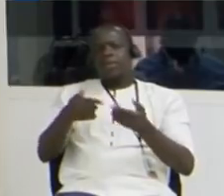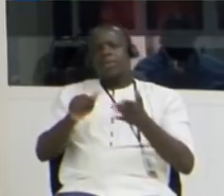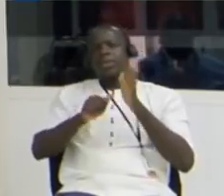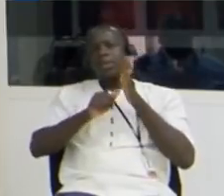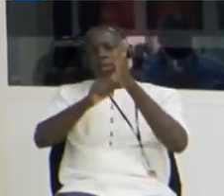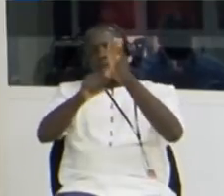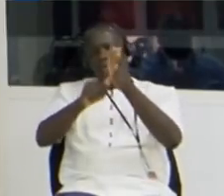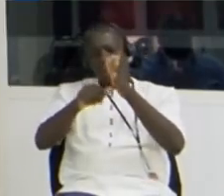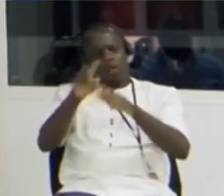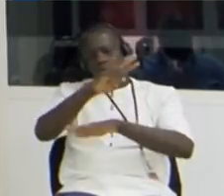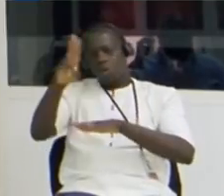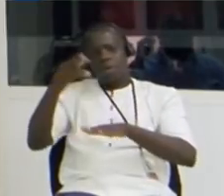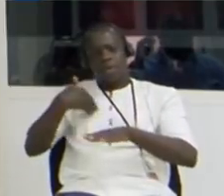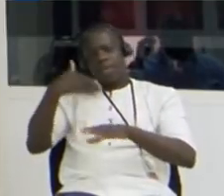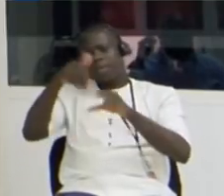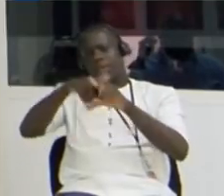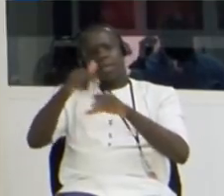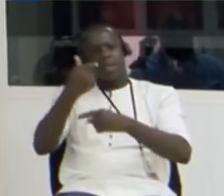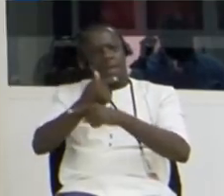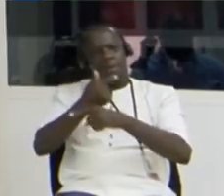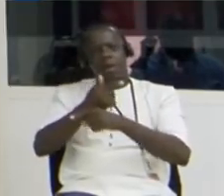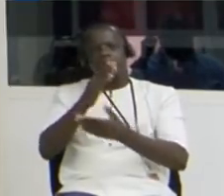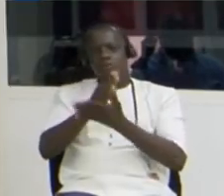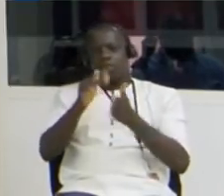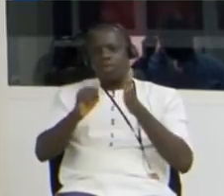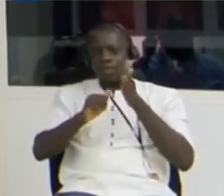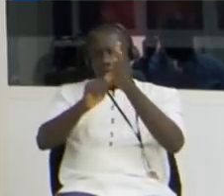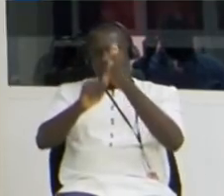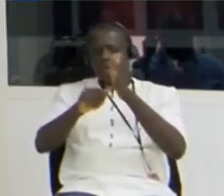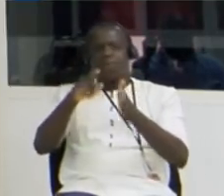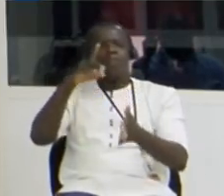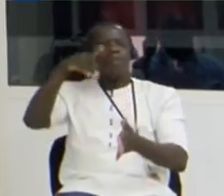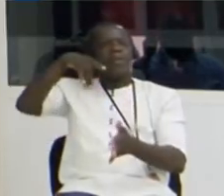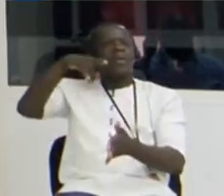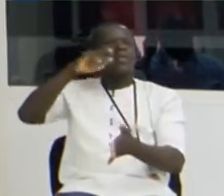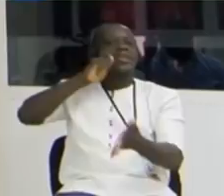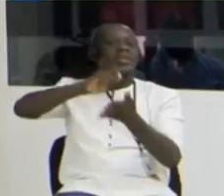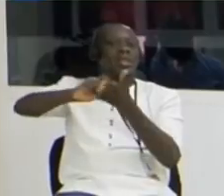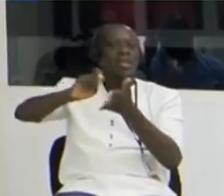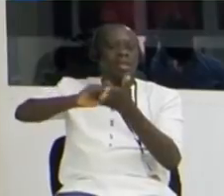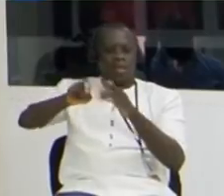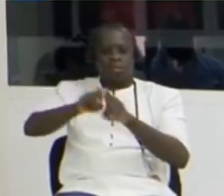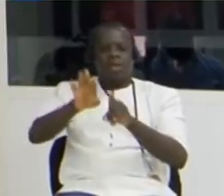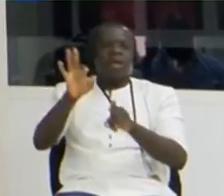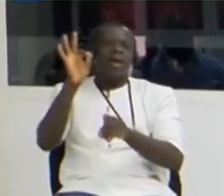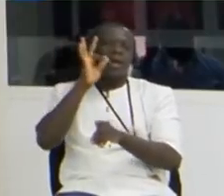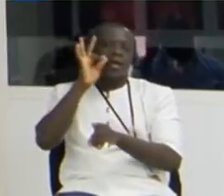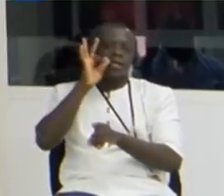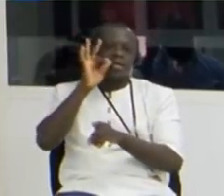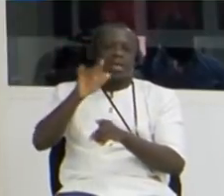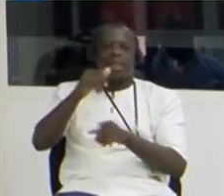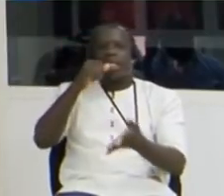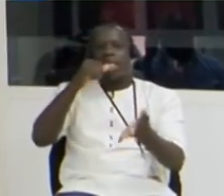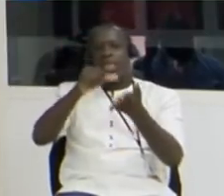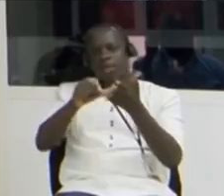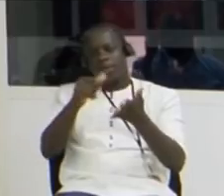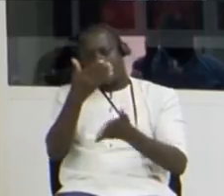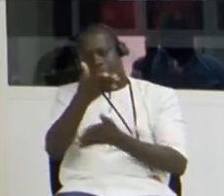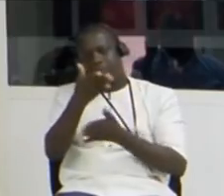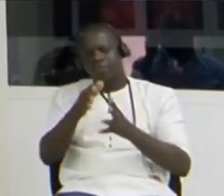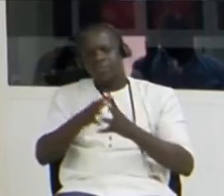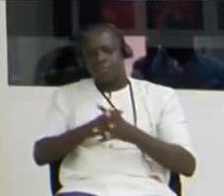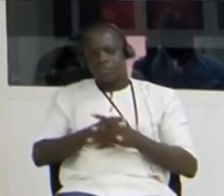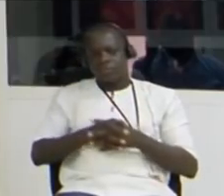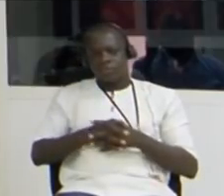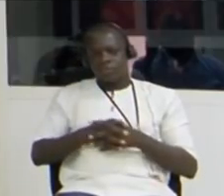Secretary who replied the letter to the Office of the Secretary General and Head of the Civil Service. So initially these